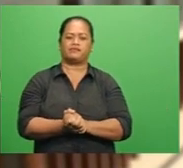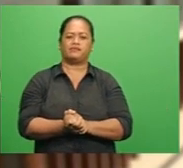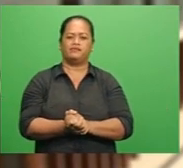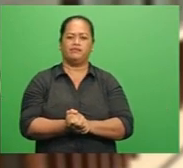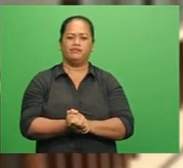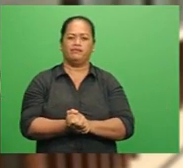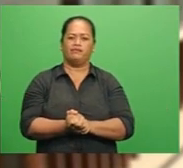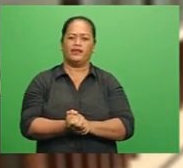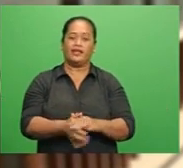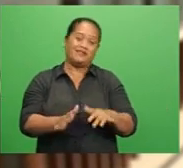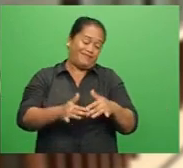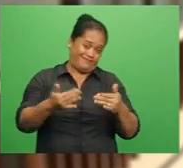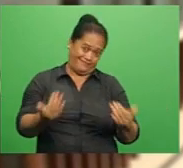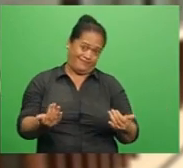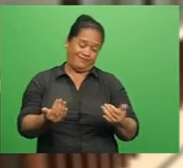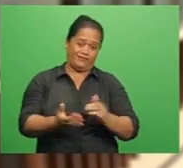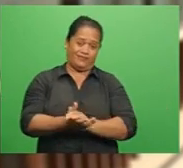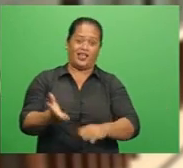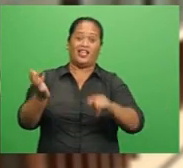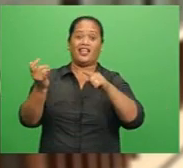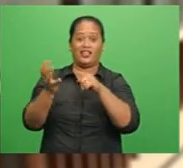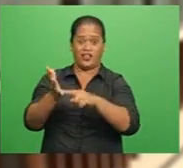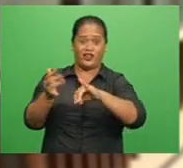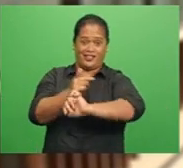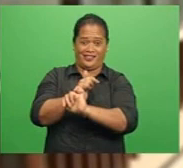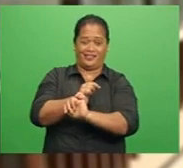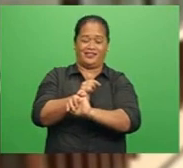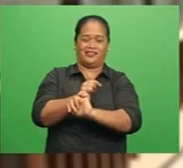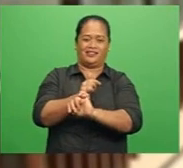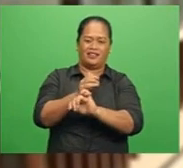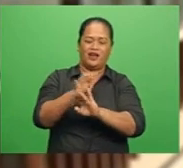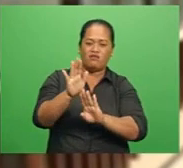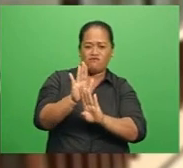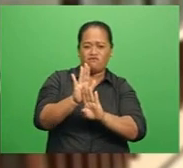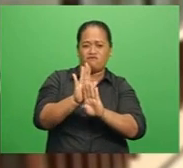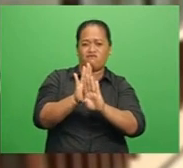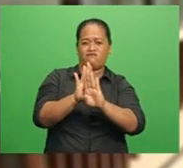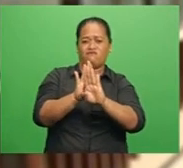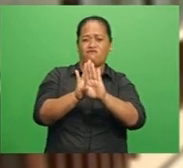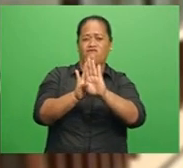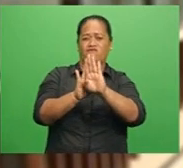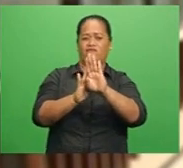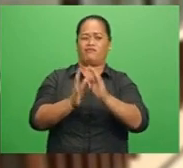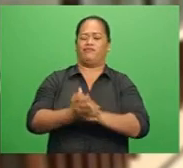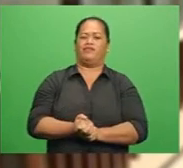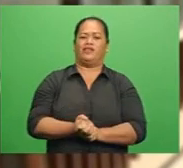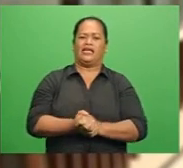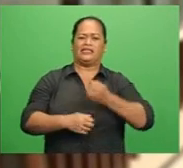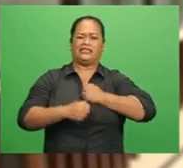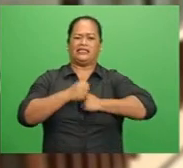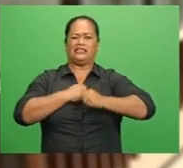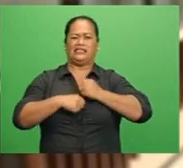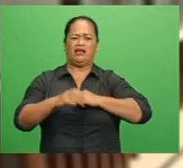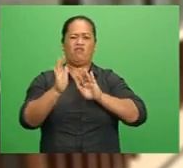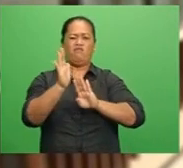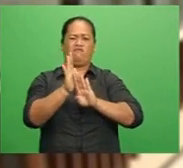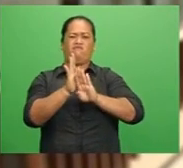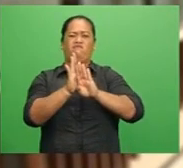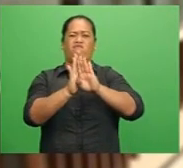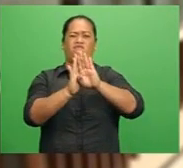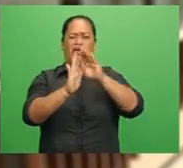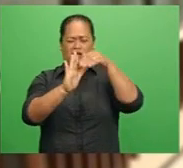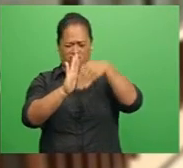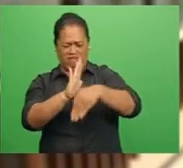However, US economic growth is expected to drag behind its peers, with the US dollar suffering from rising fiscal and current account